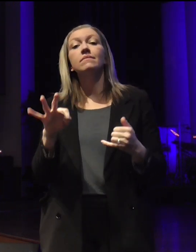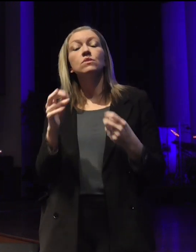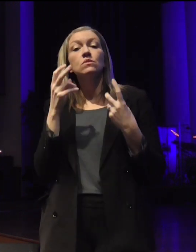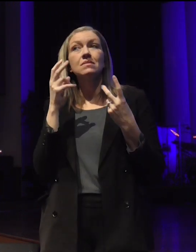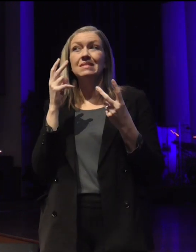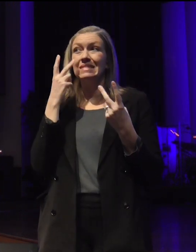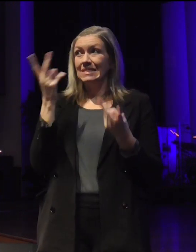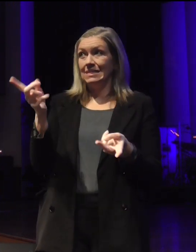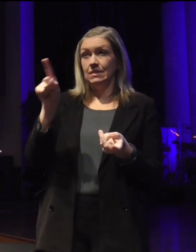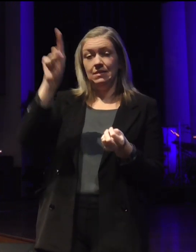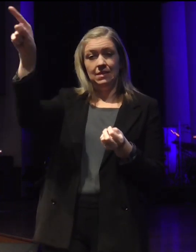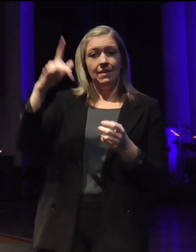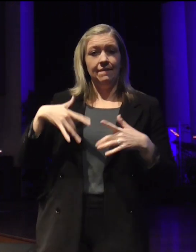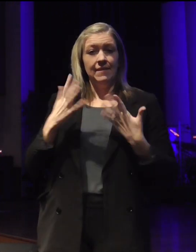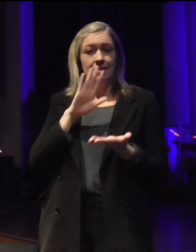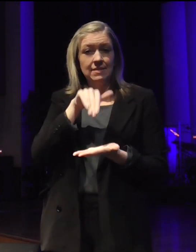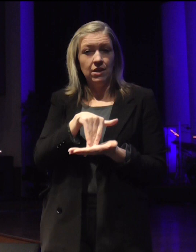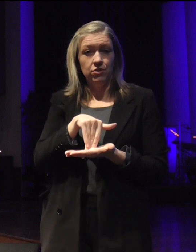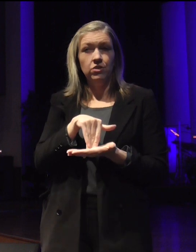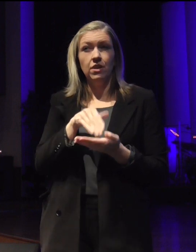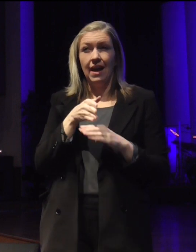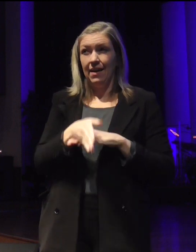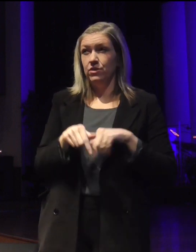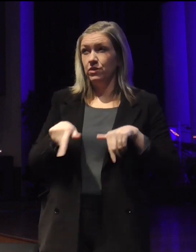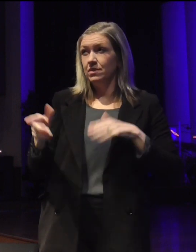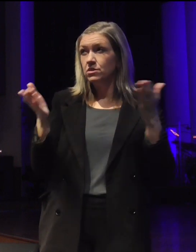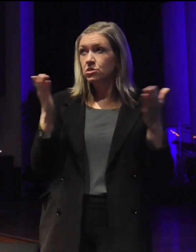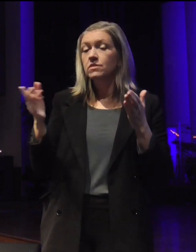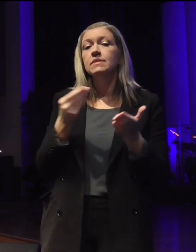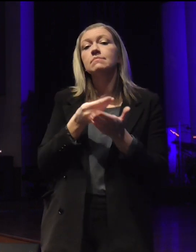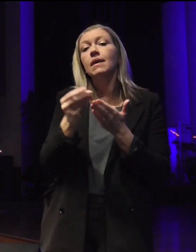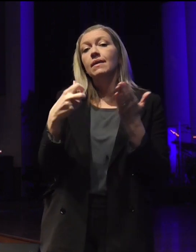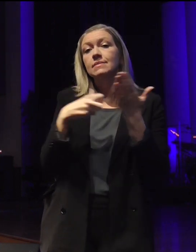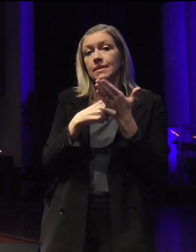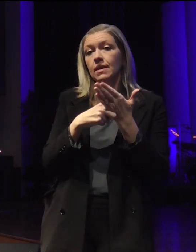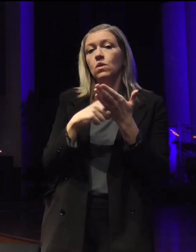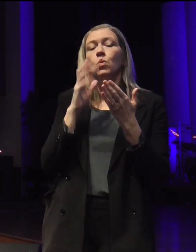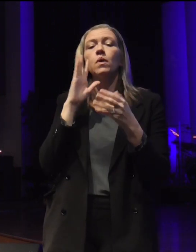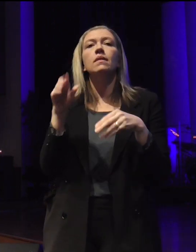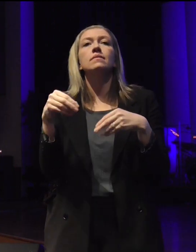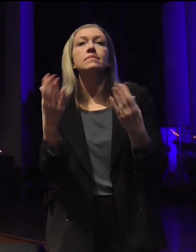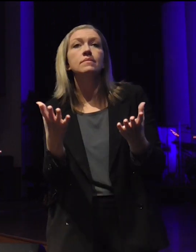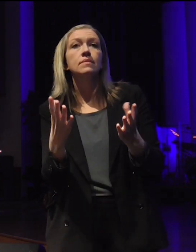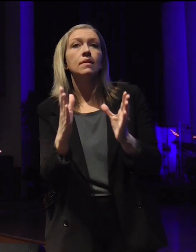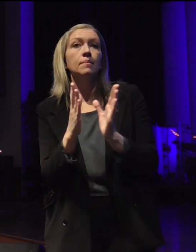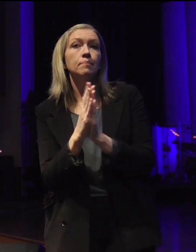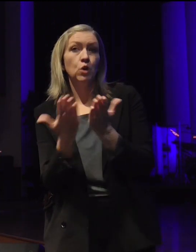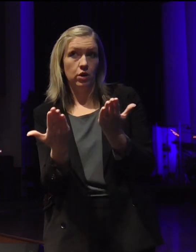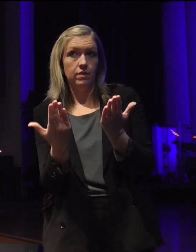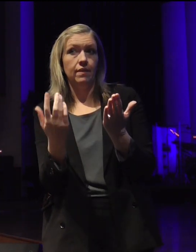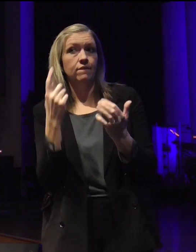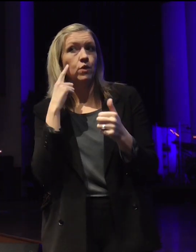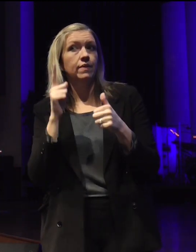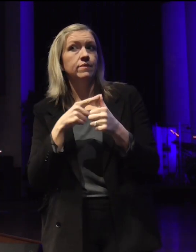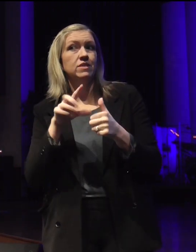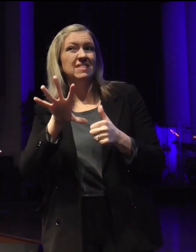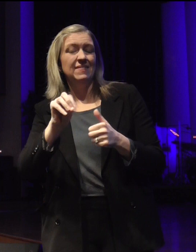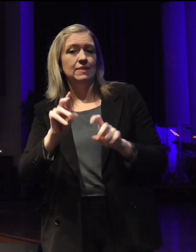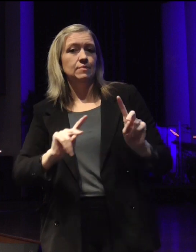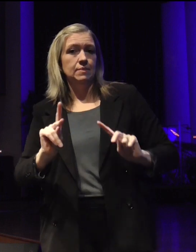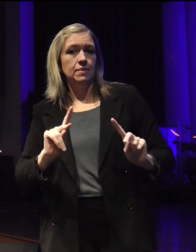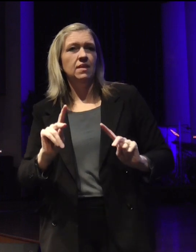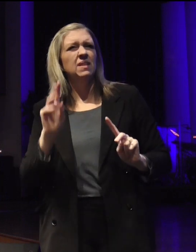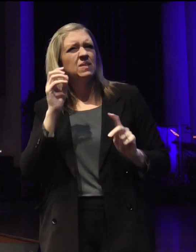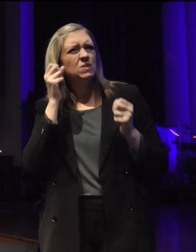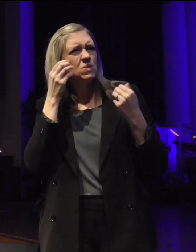center after the service and purchase a ticket, we will include a copy of Kute's book for the first 50 people. Now, I